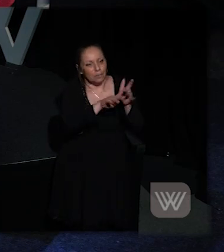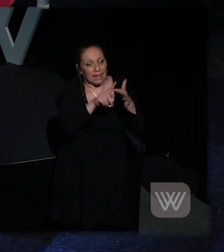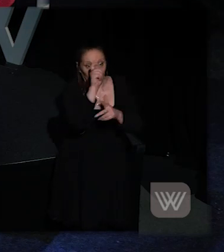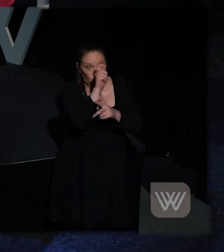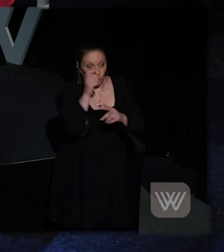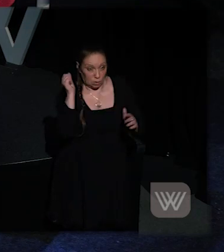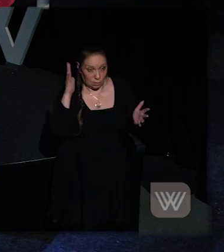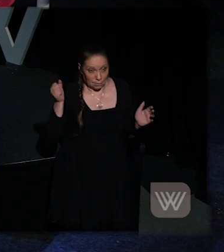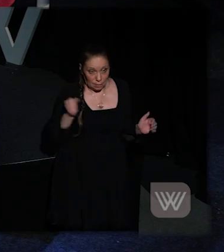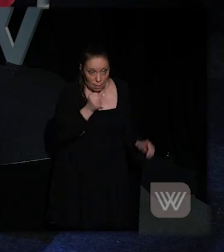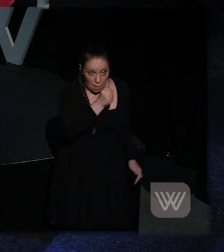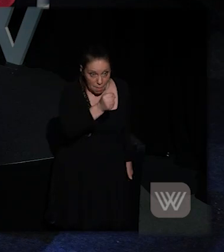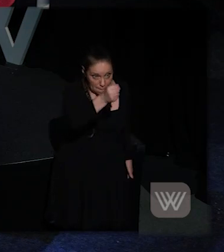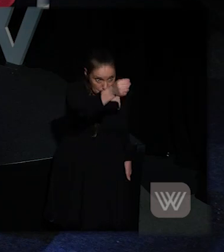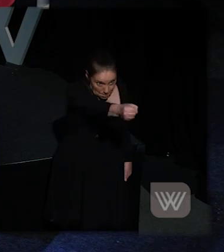just a second.